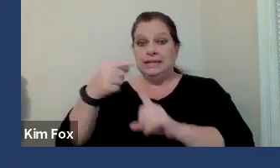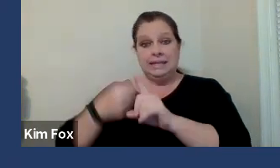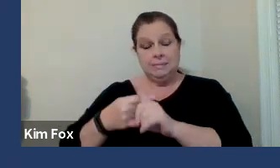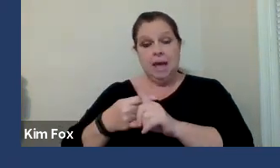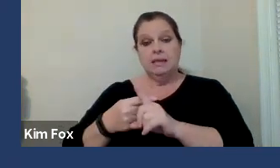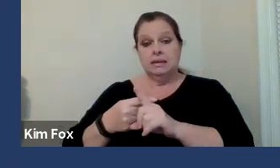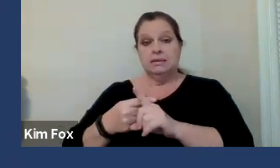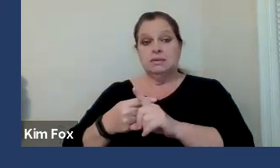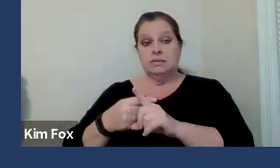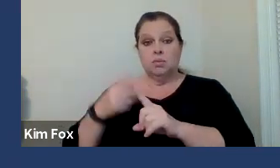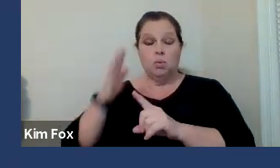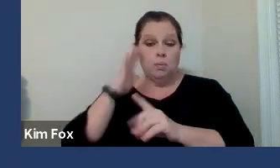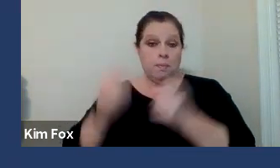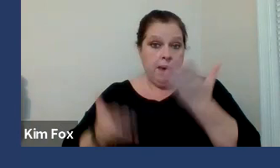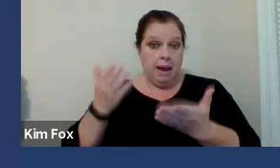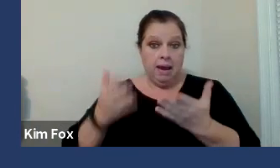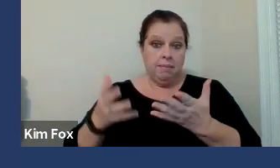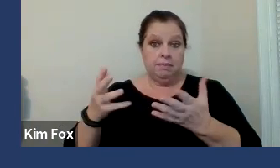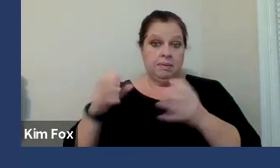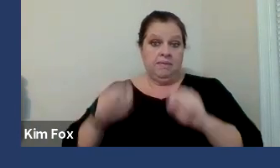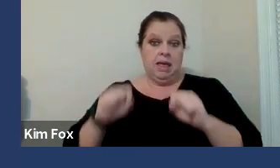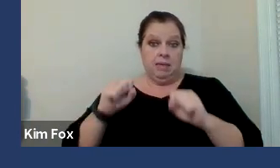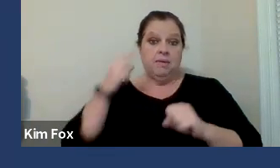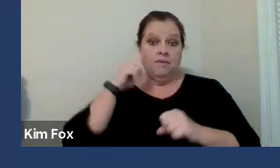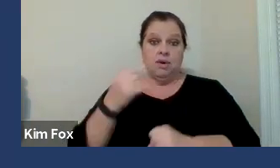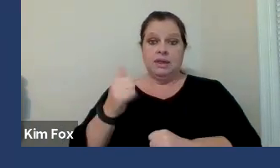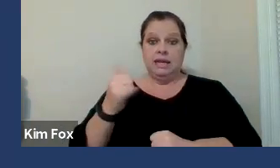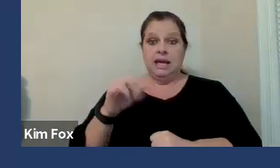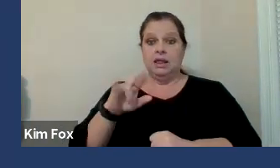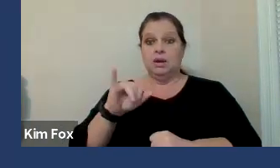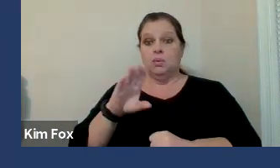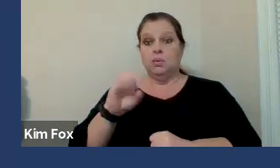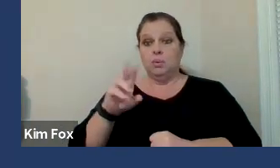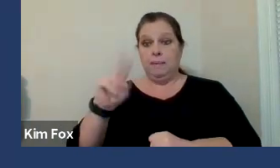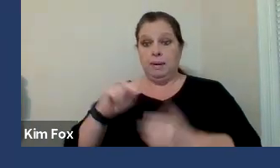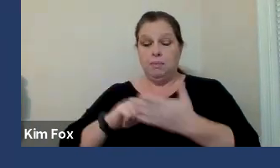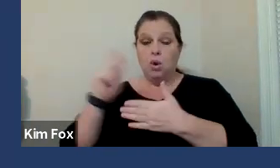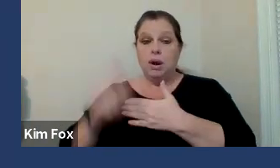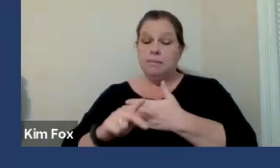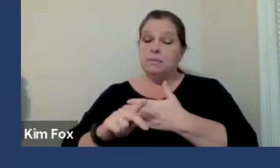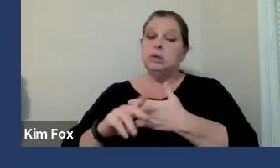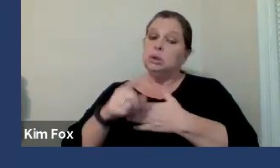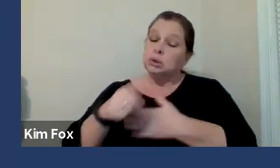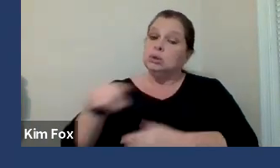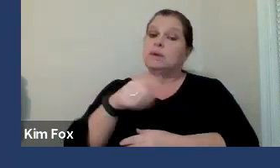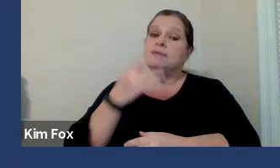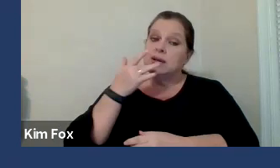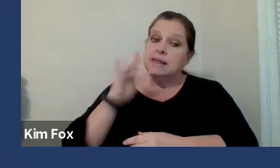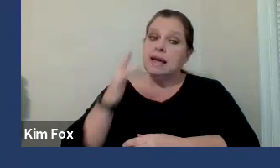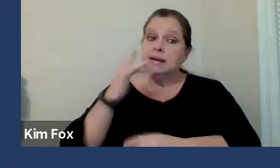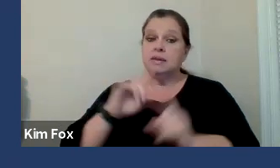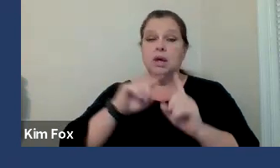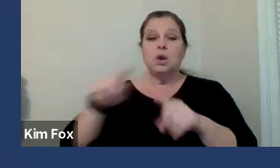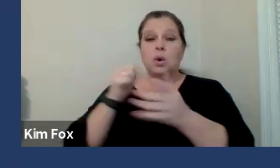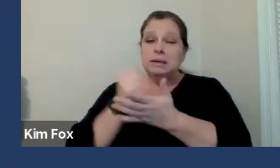eligible for the Yellow Ribbon program. Yellow Ribbon recipients are very fortunate as they may attend